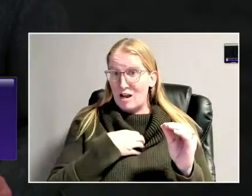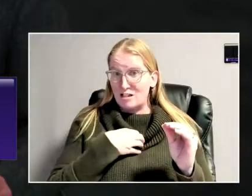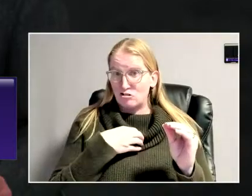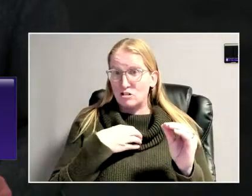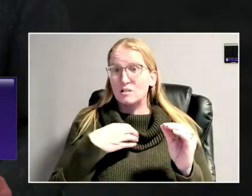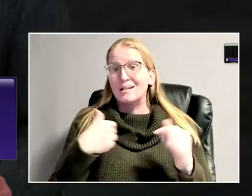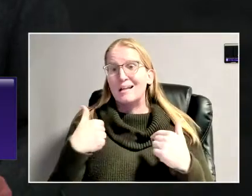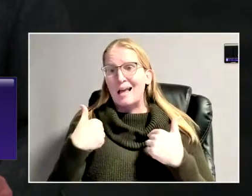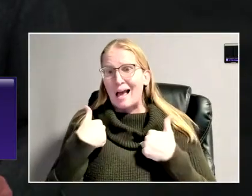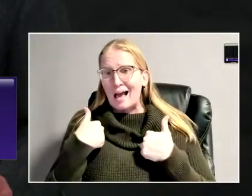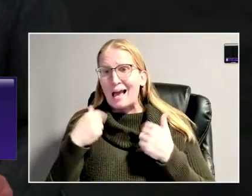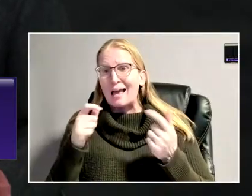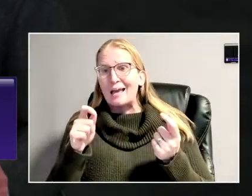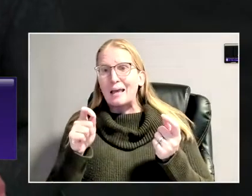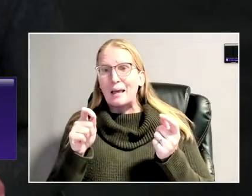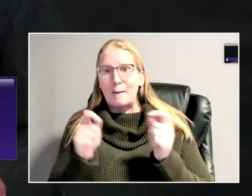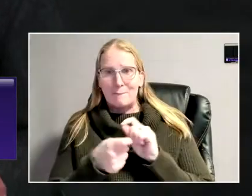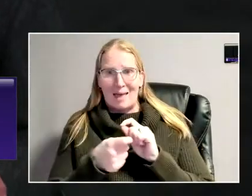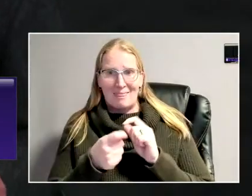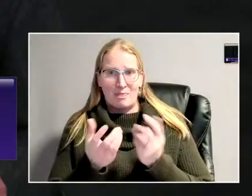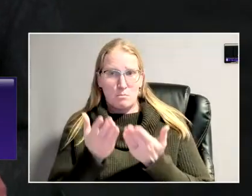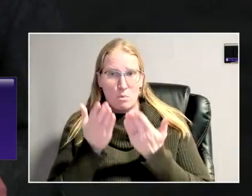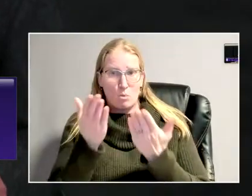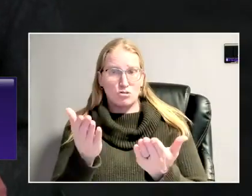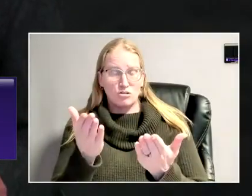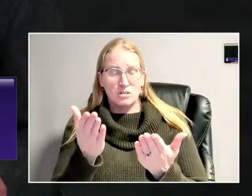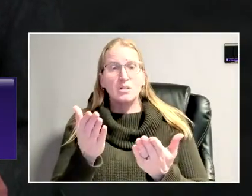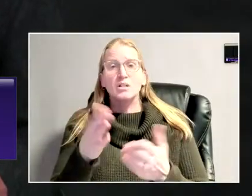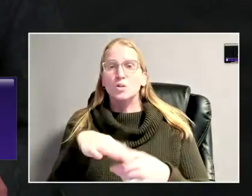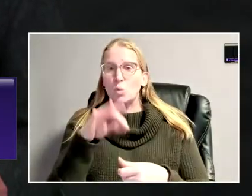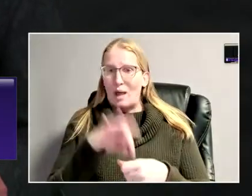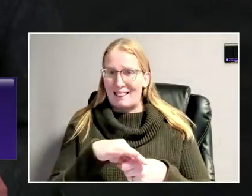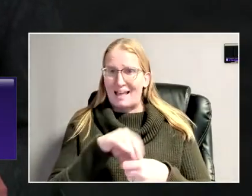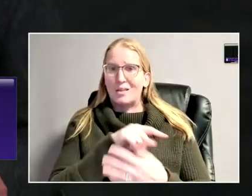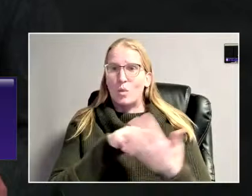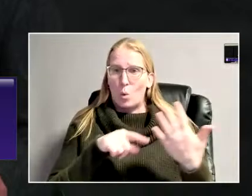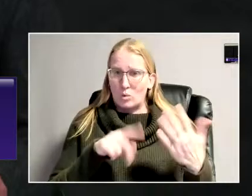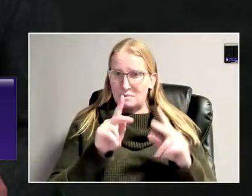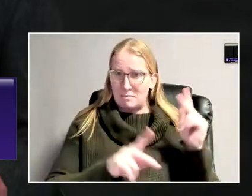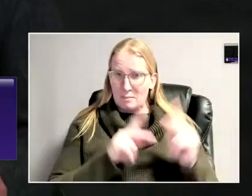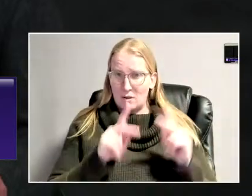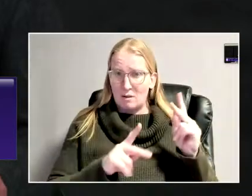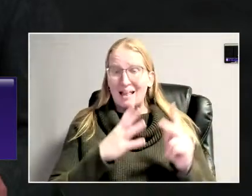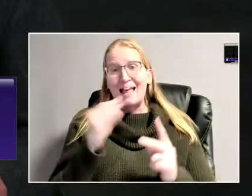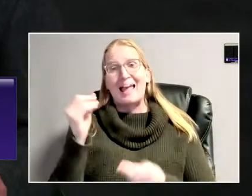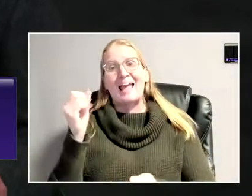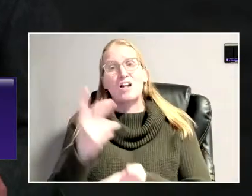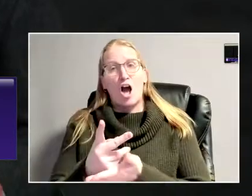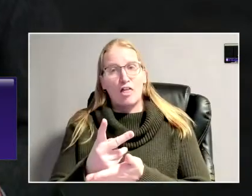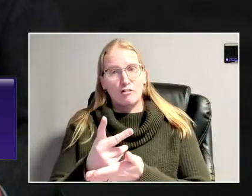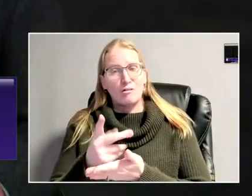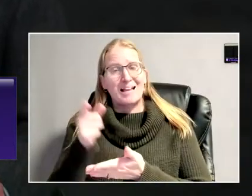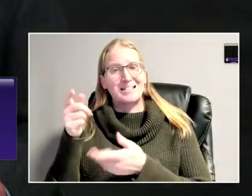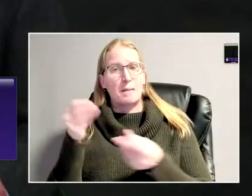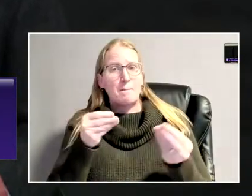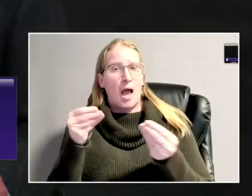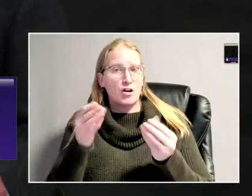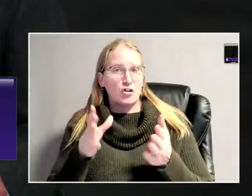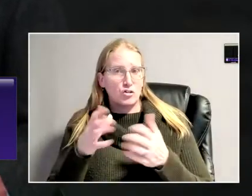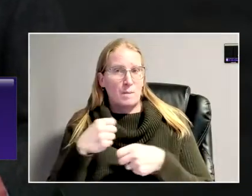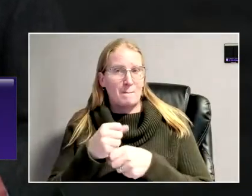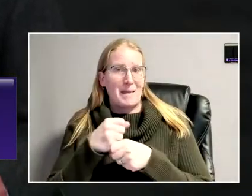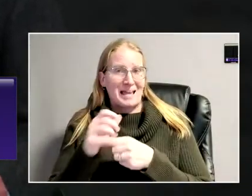motion to elect those people and to authorize the moderator to make additional inter appointments to